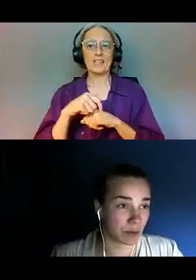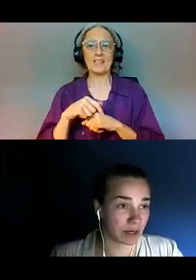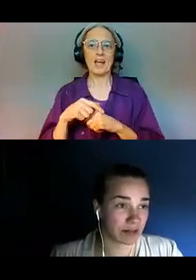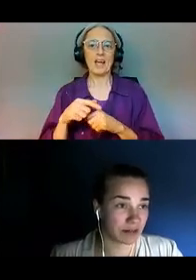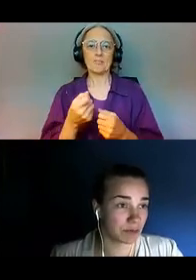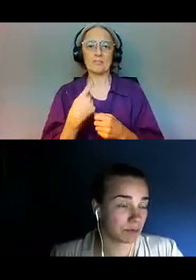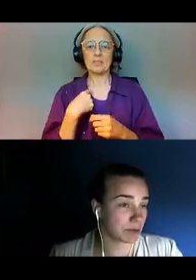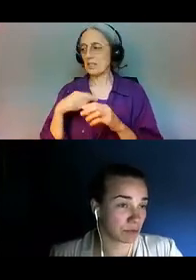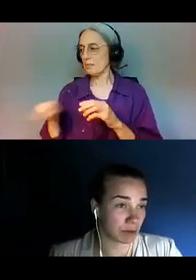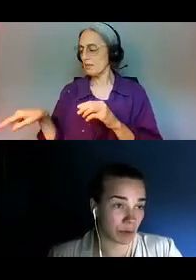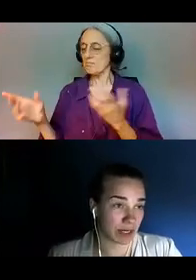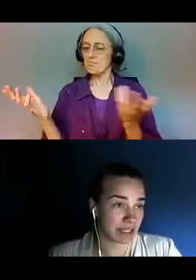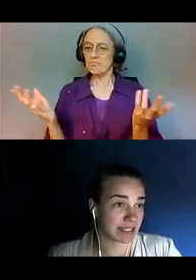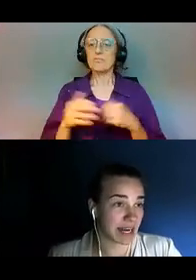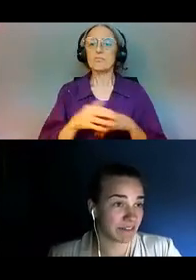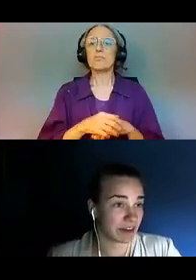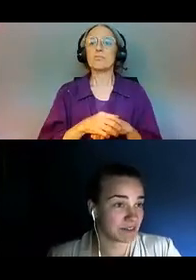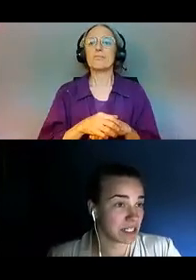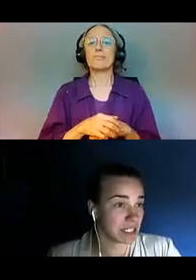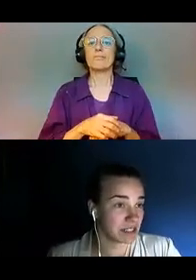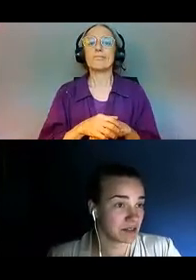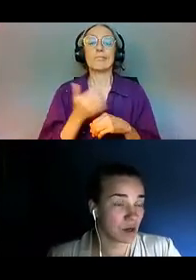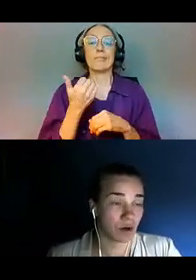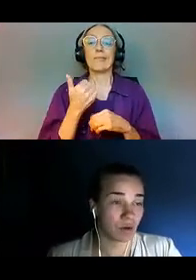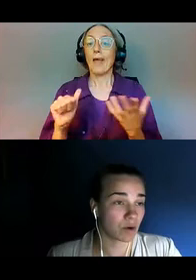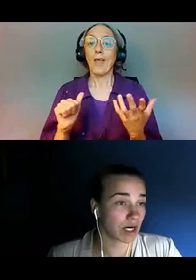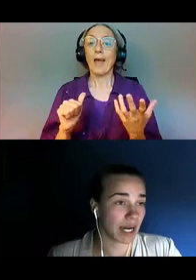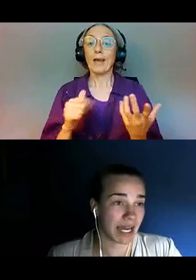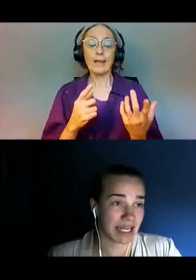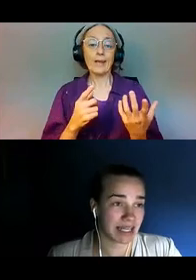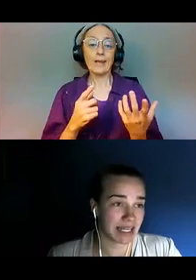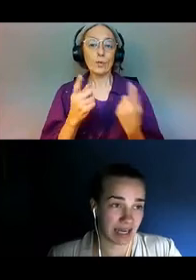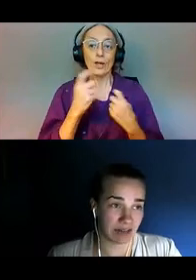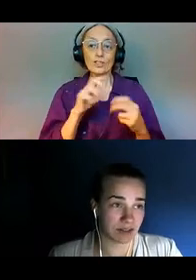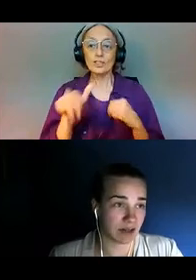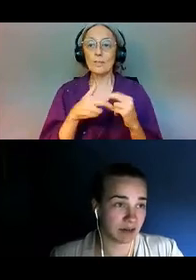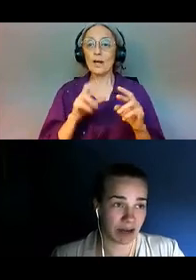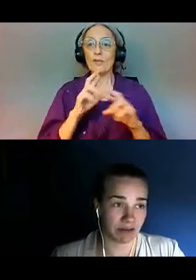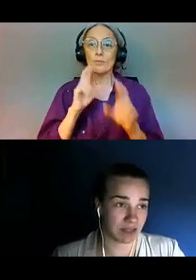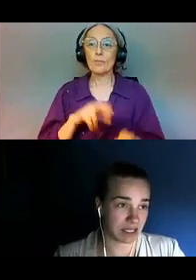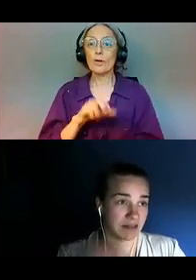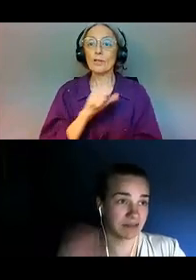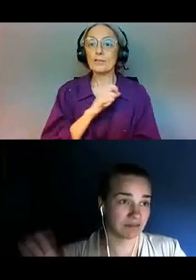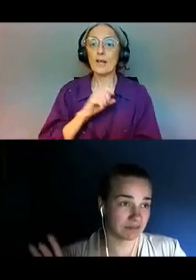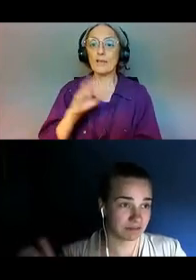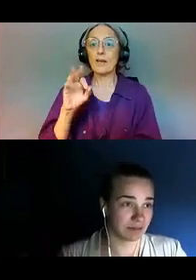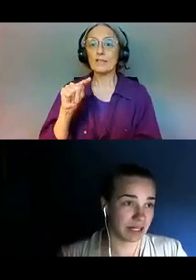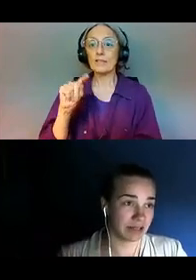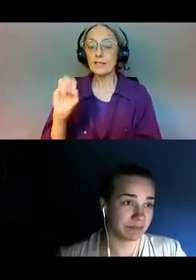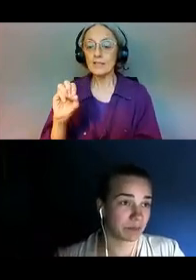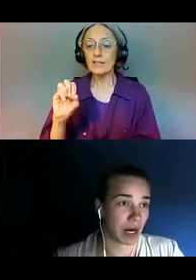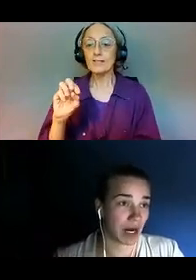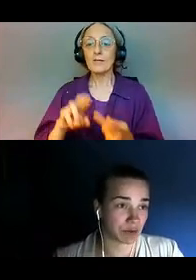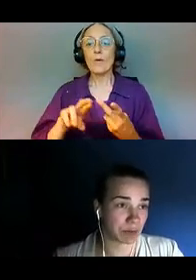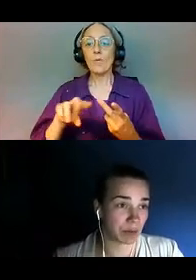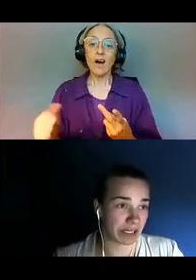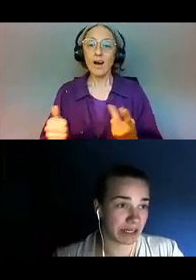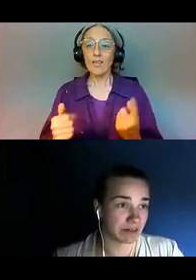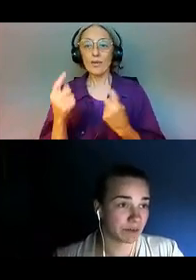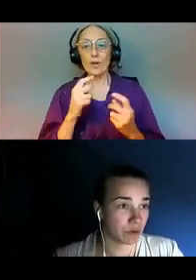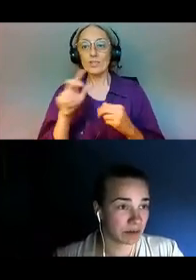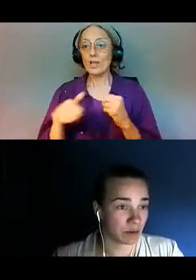with support with reporting staff FTEs or anything else about the